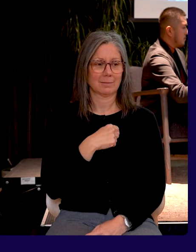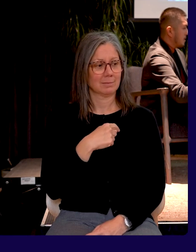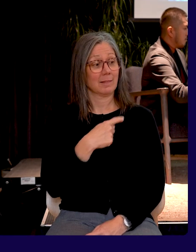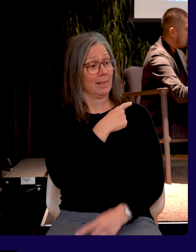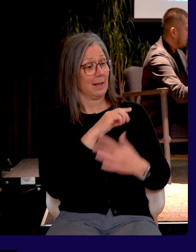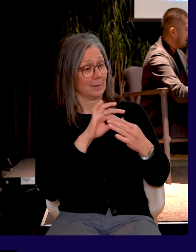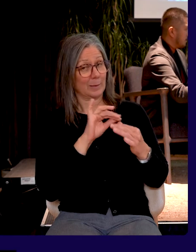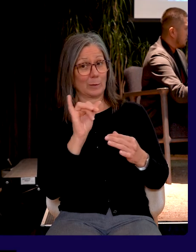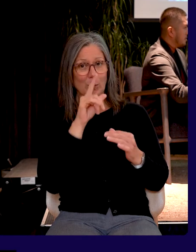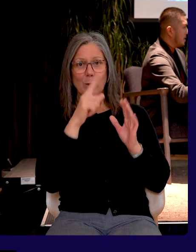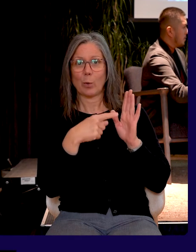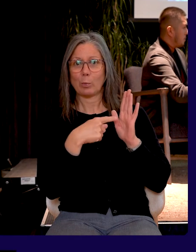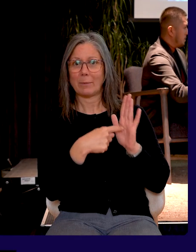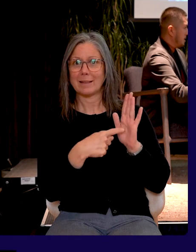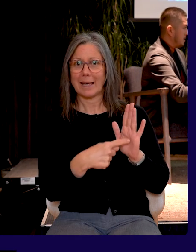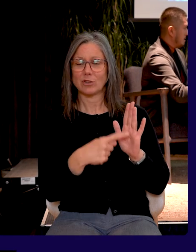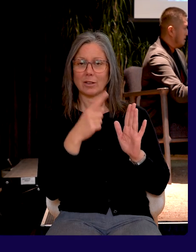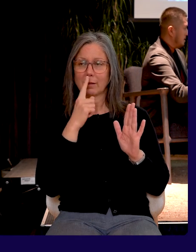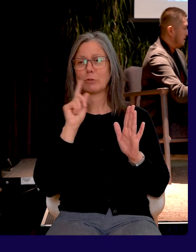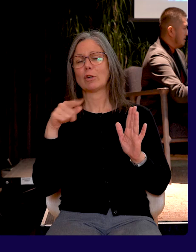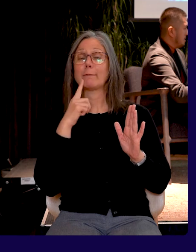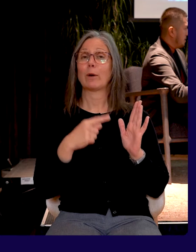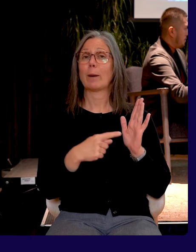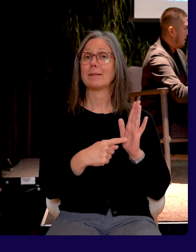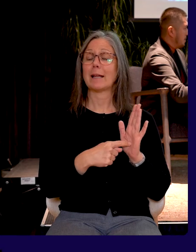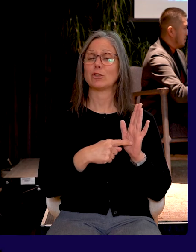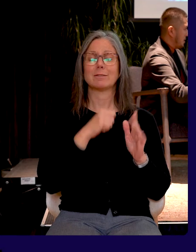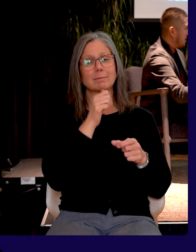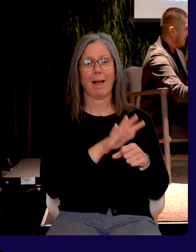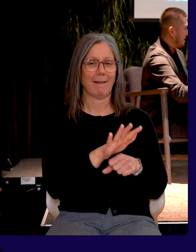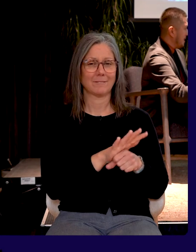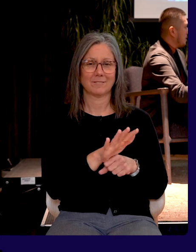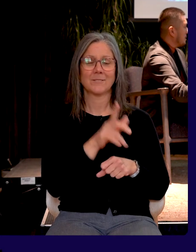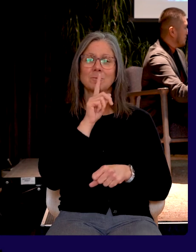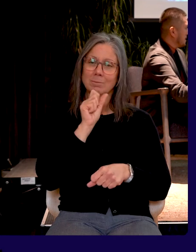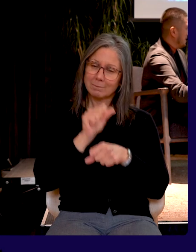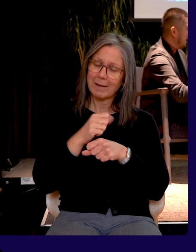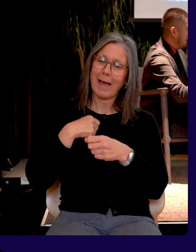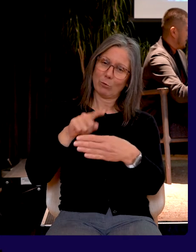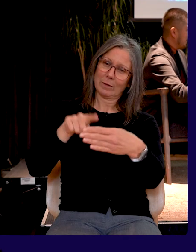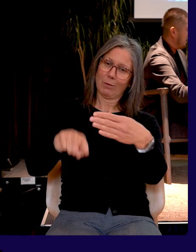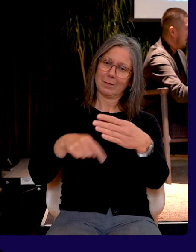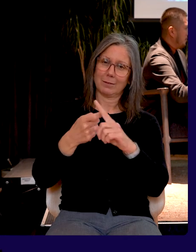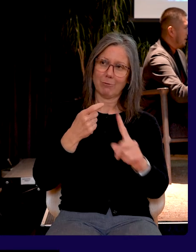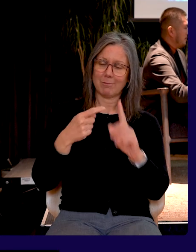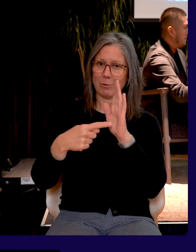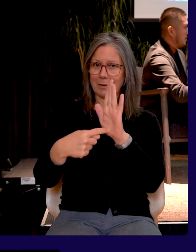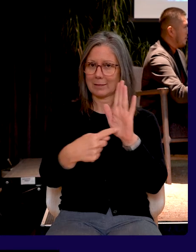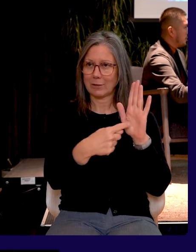speaks to the fact that representation for the sake of representation isn't enough. There's actually outcomes that come